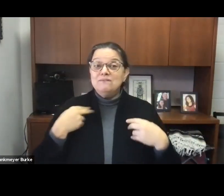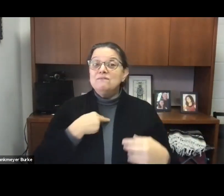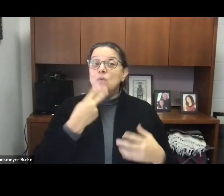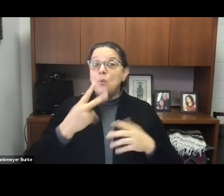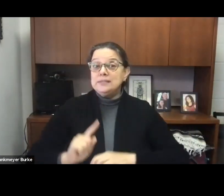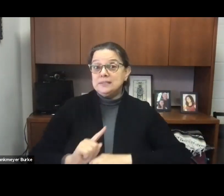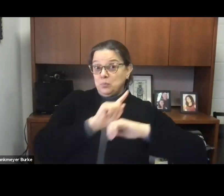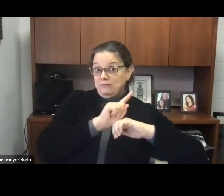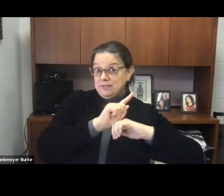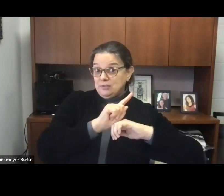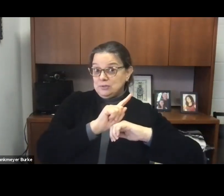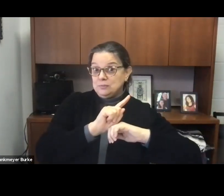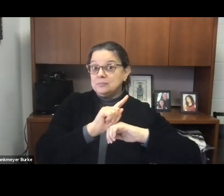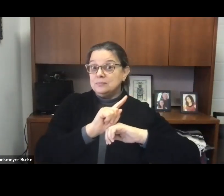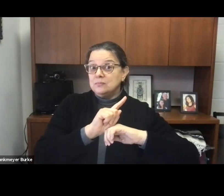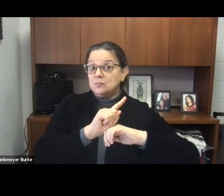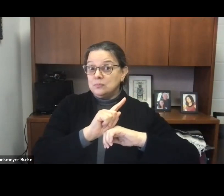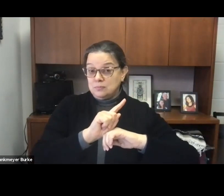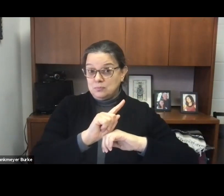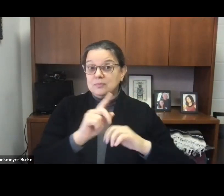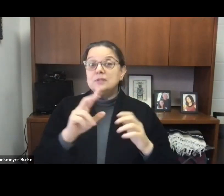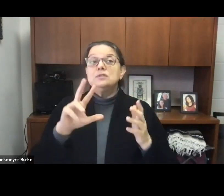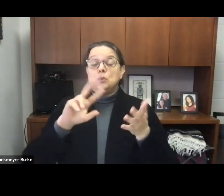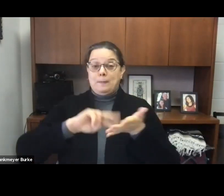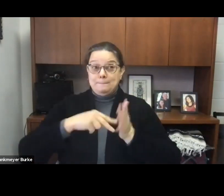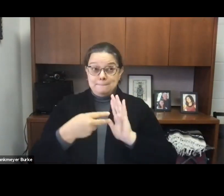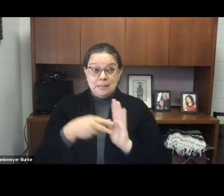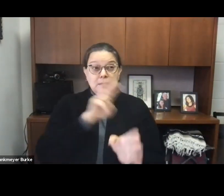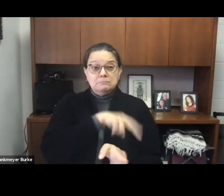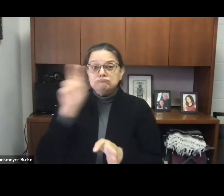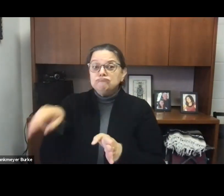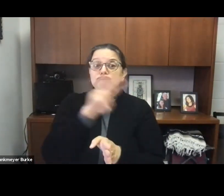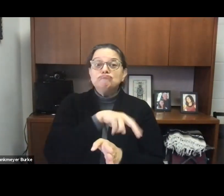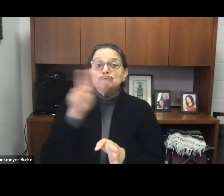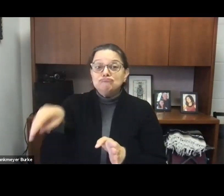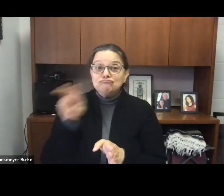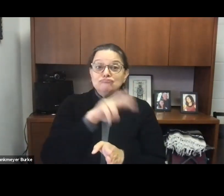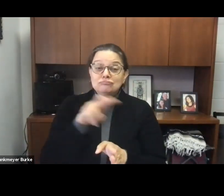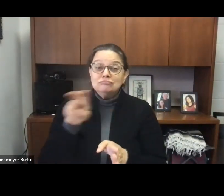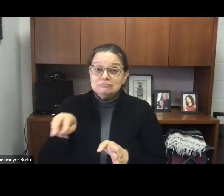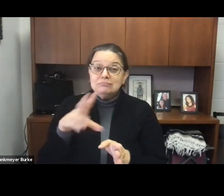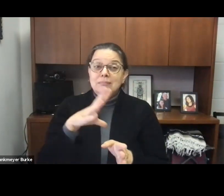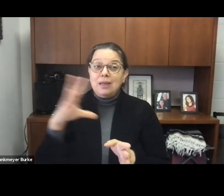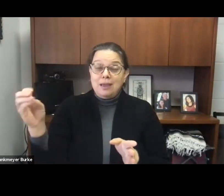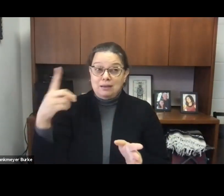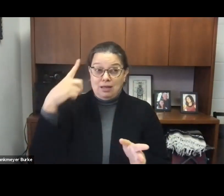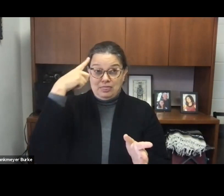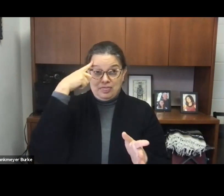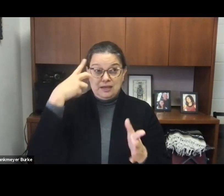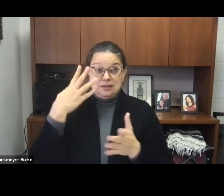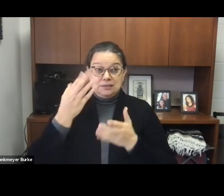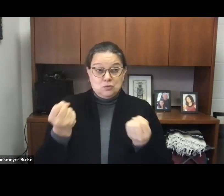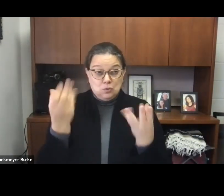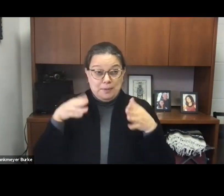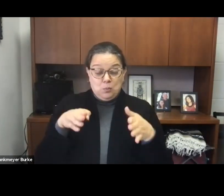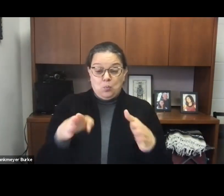community, and I also have voice privilege, which means that I'm able to switch